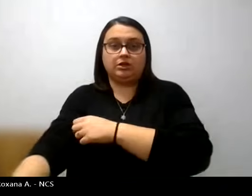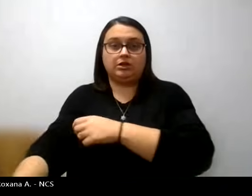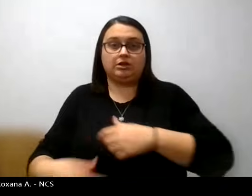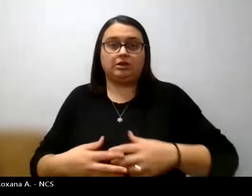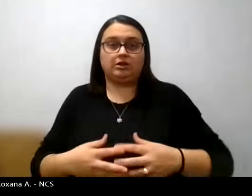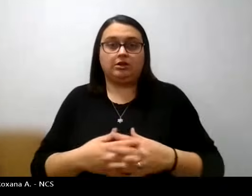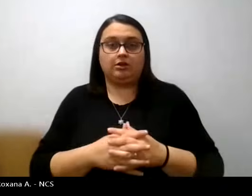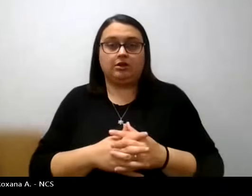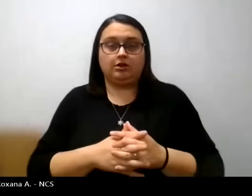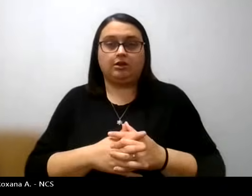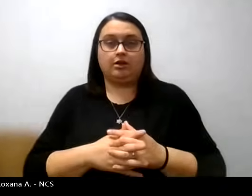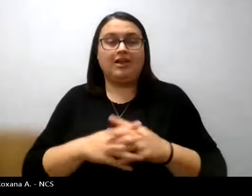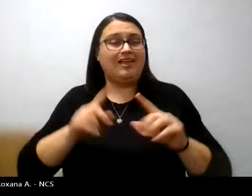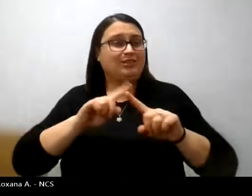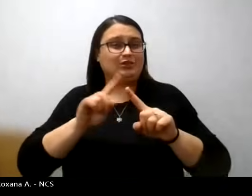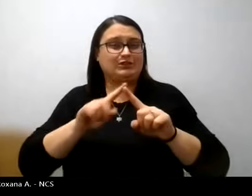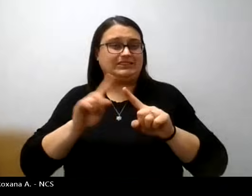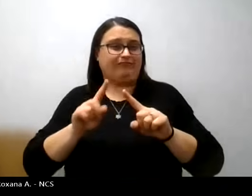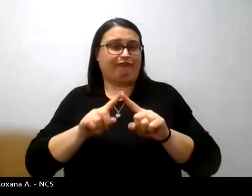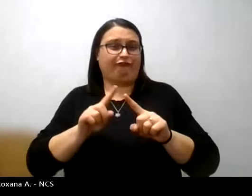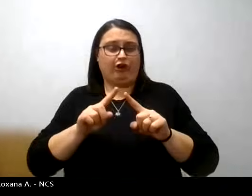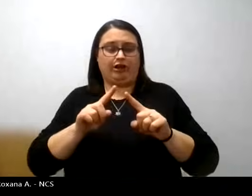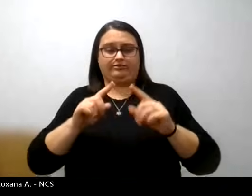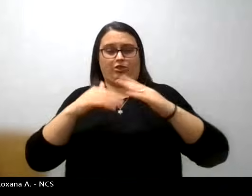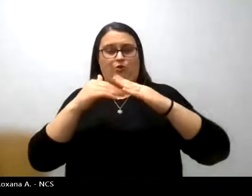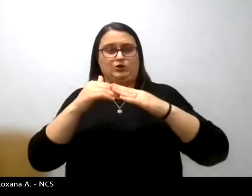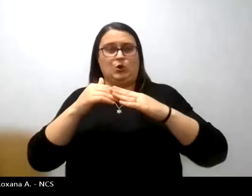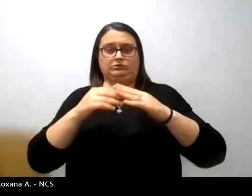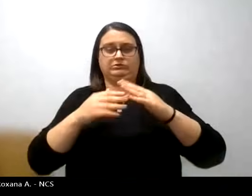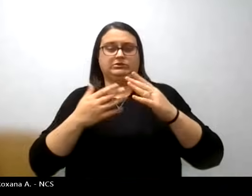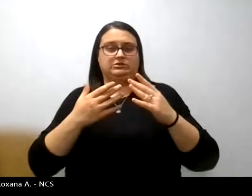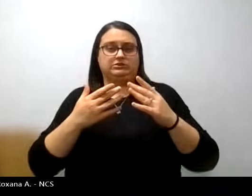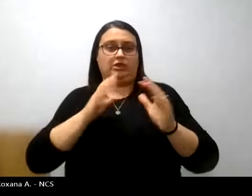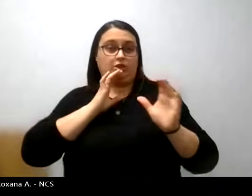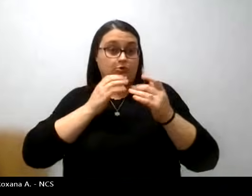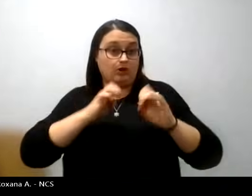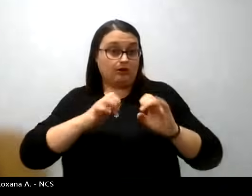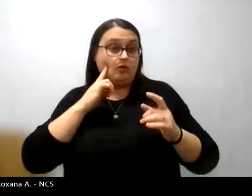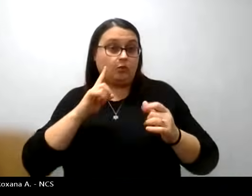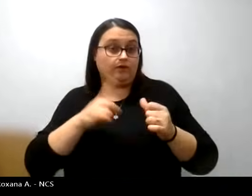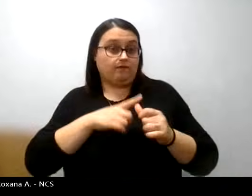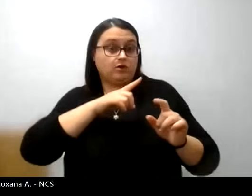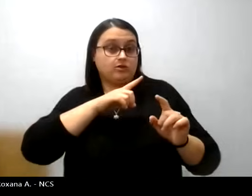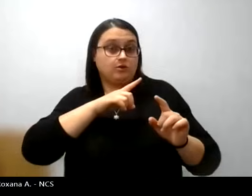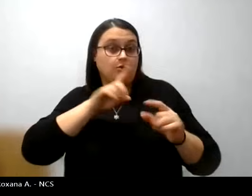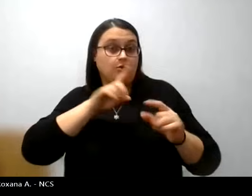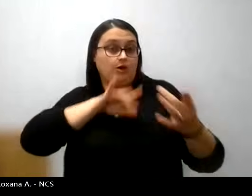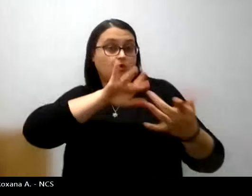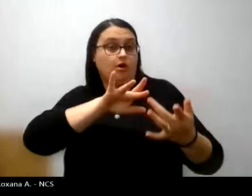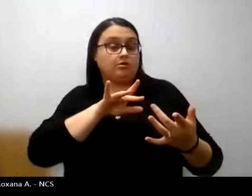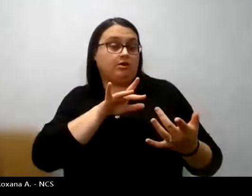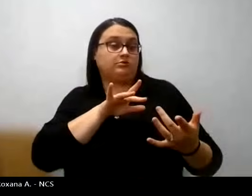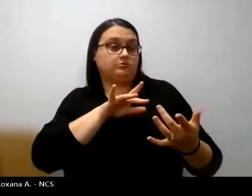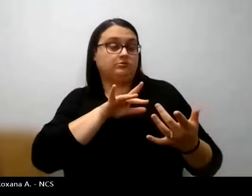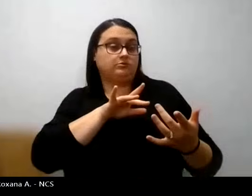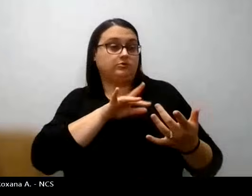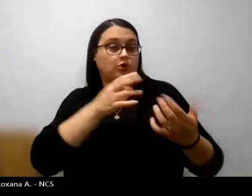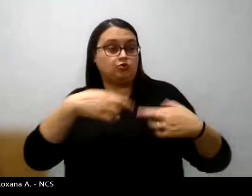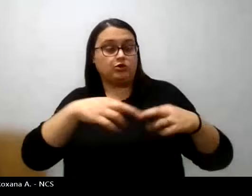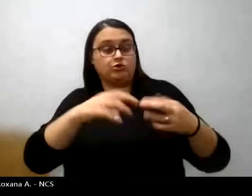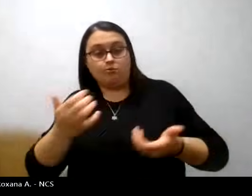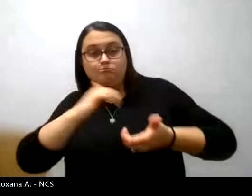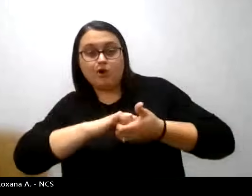There's different escalation thresholds, and in that coordination effort and that communication protocol, when we reached out to our regional partners and